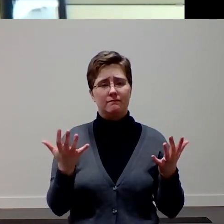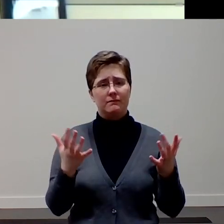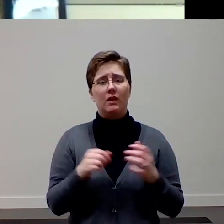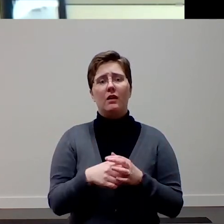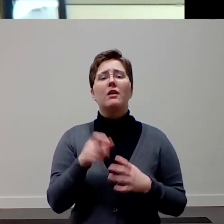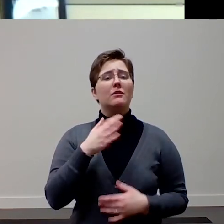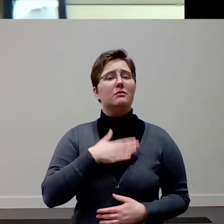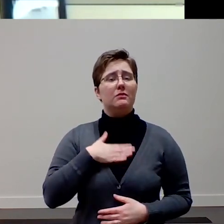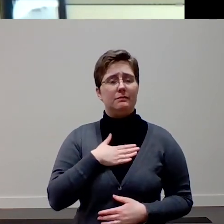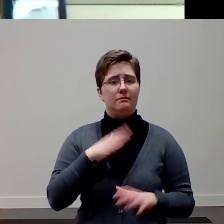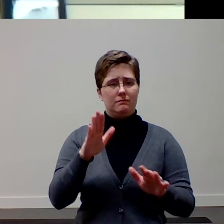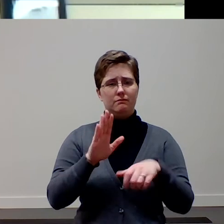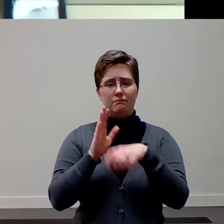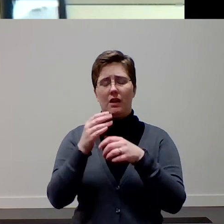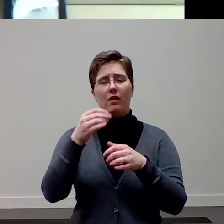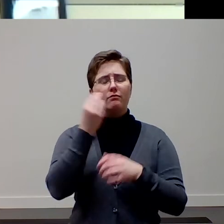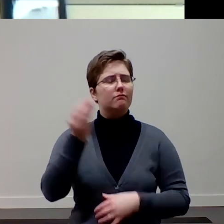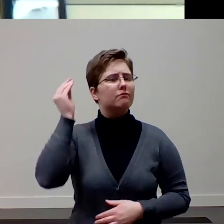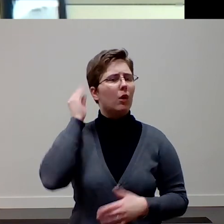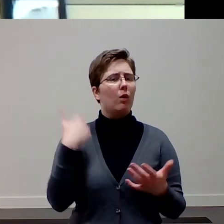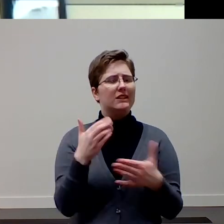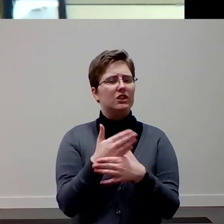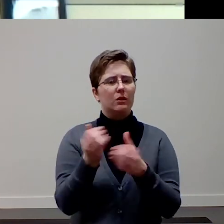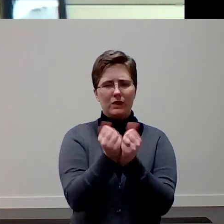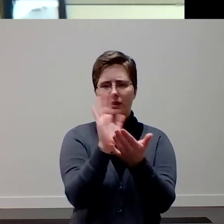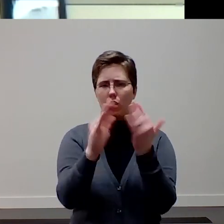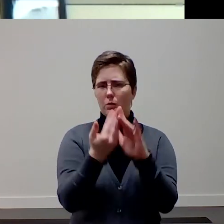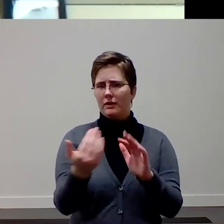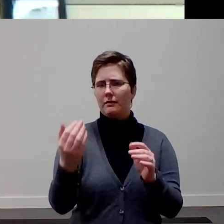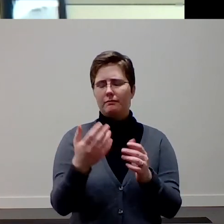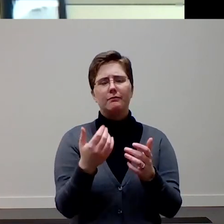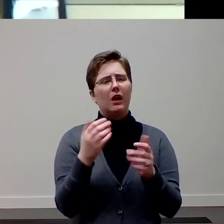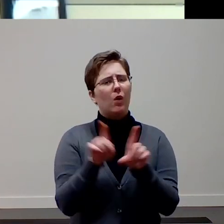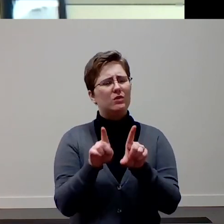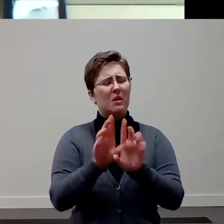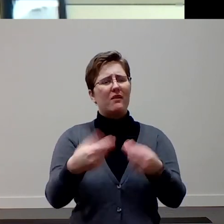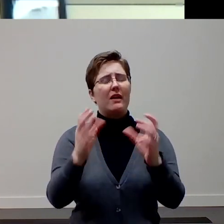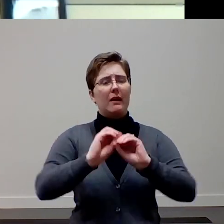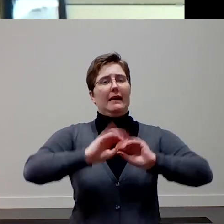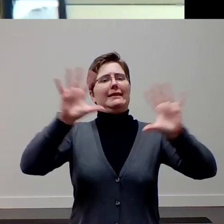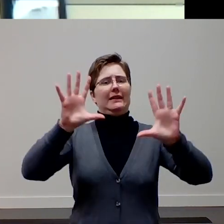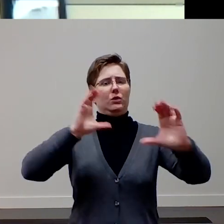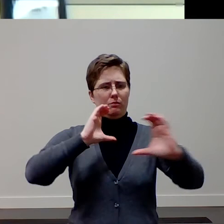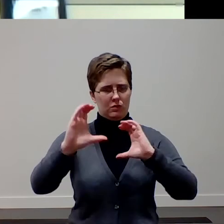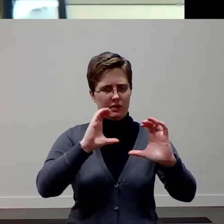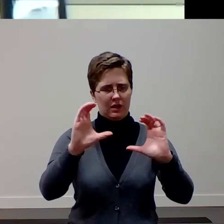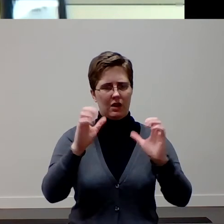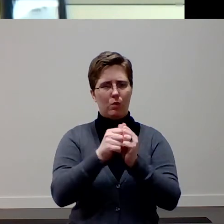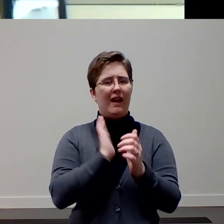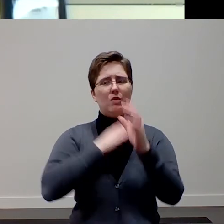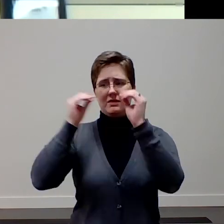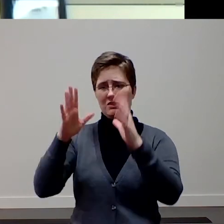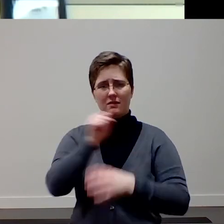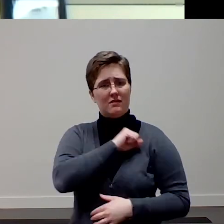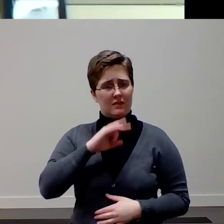not a co-bill, but I forget the official name for it, in the Senate that will be introduced, a companion bill at the same time. So those two, I